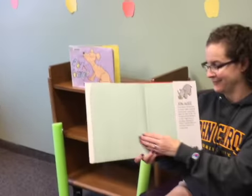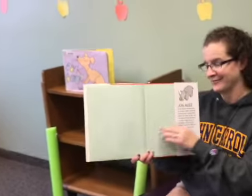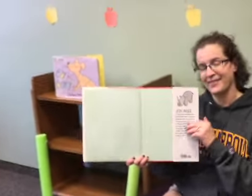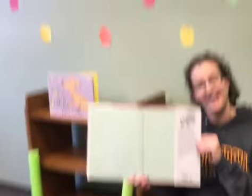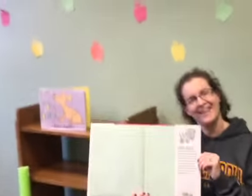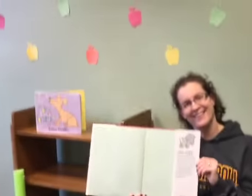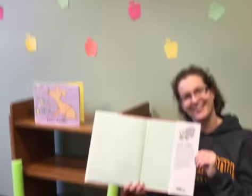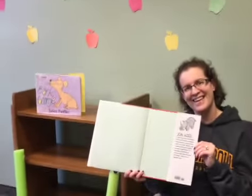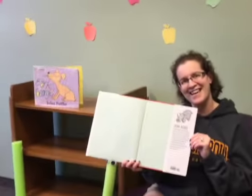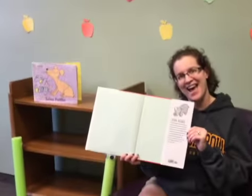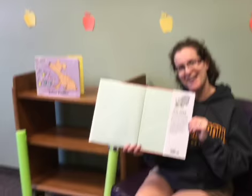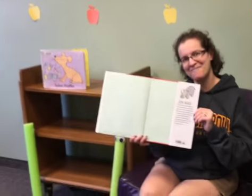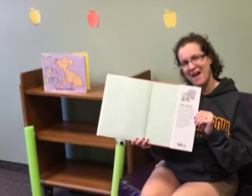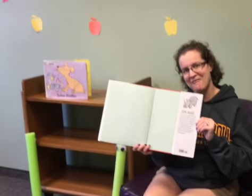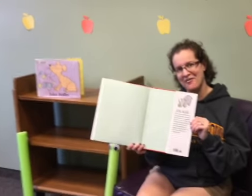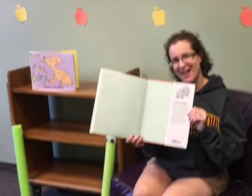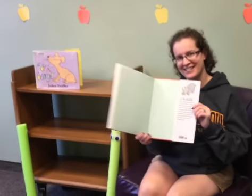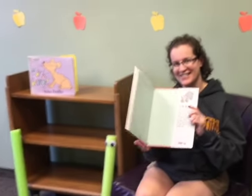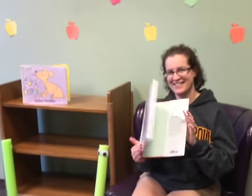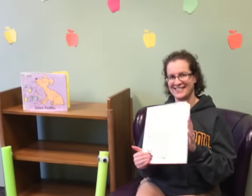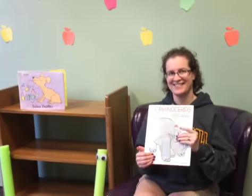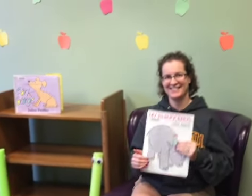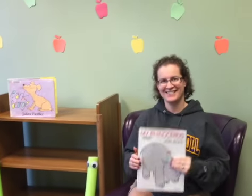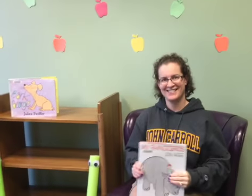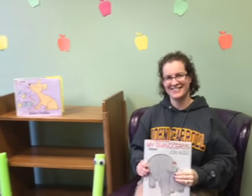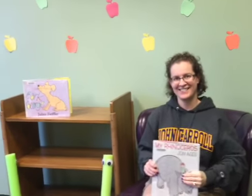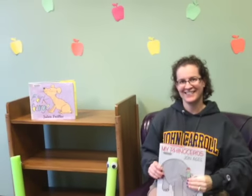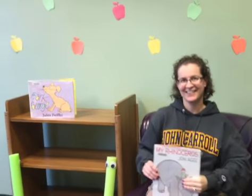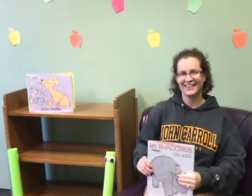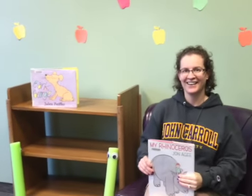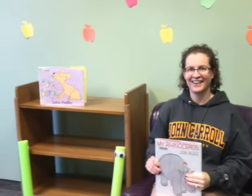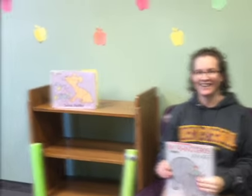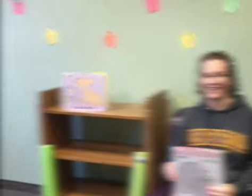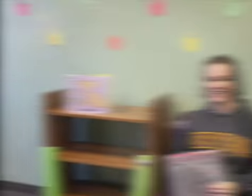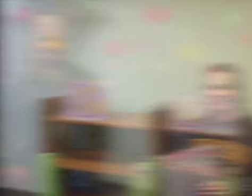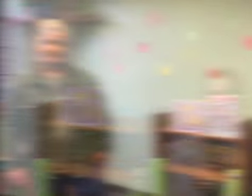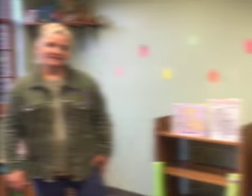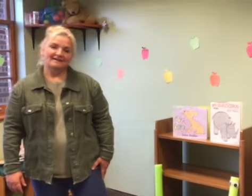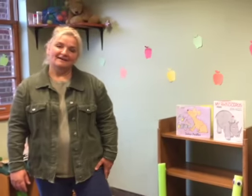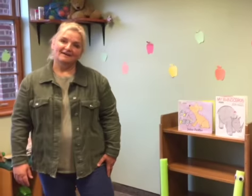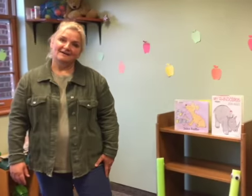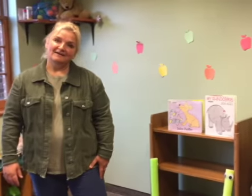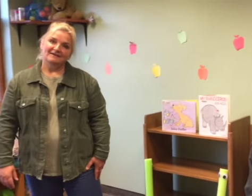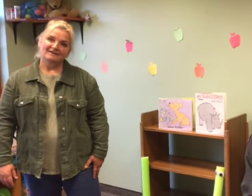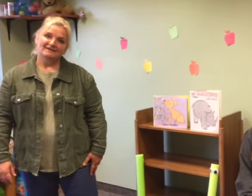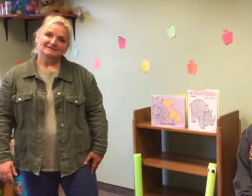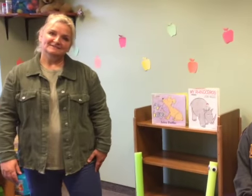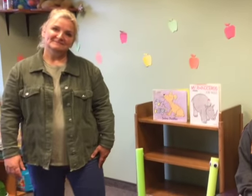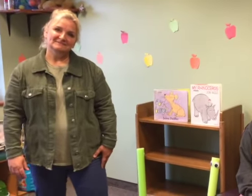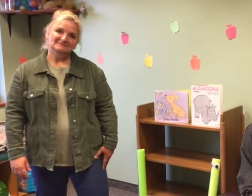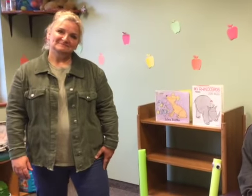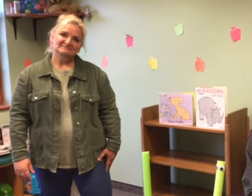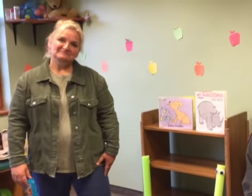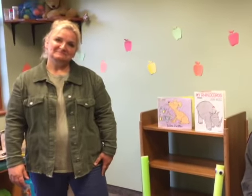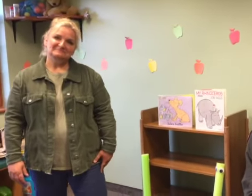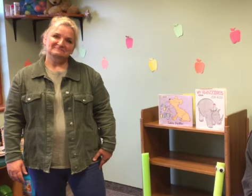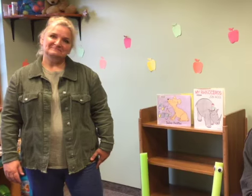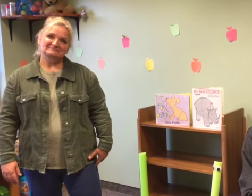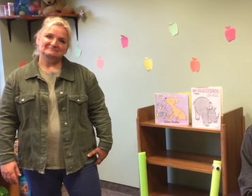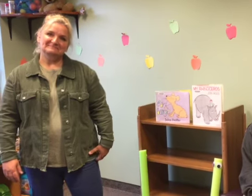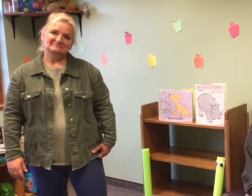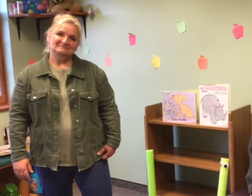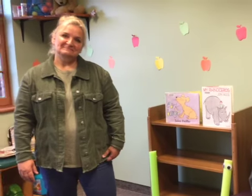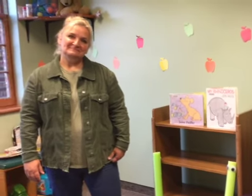Nice, nice, nice. And my friends. Let's let Karen out of the box. Ding dong, ding dong. It's